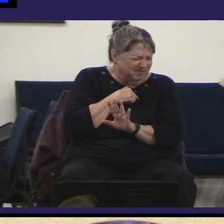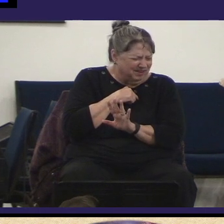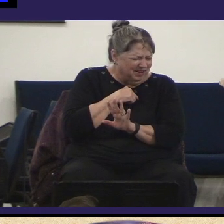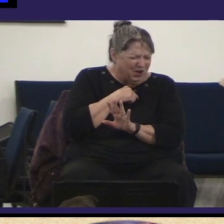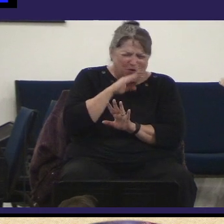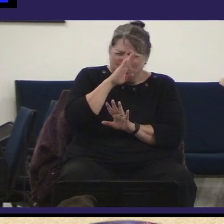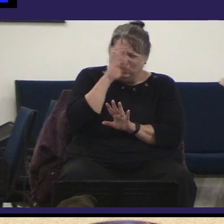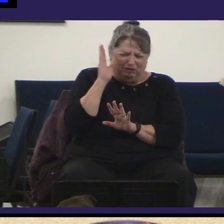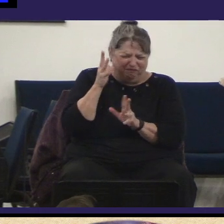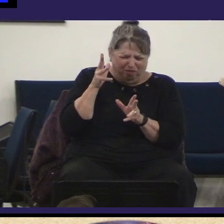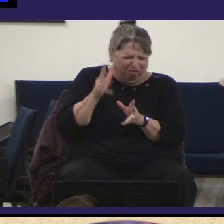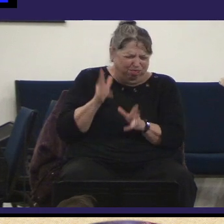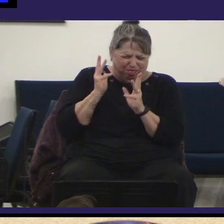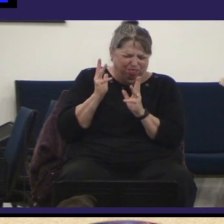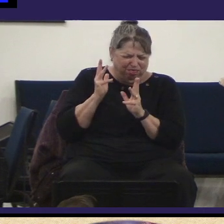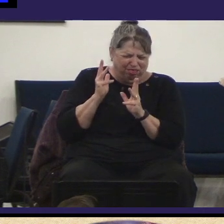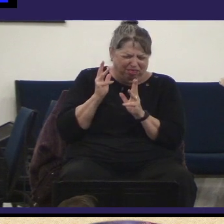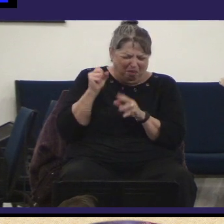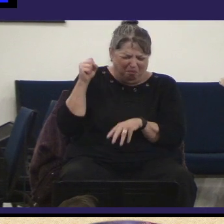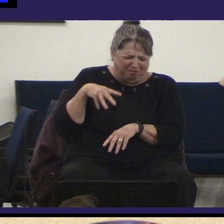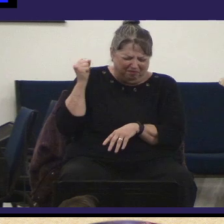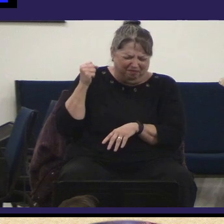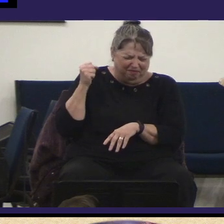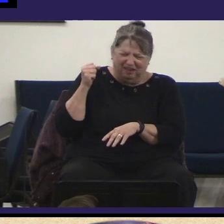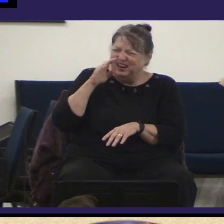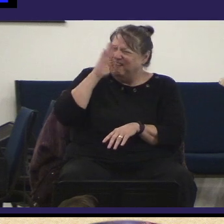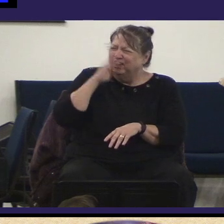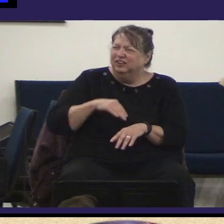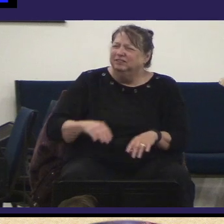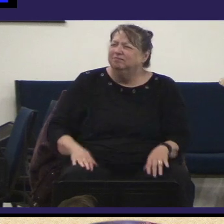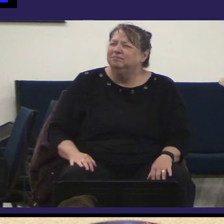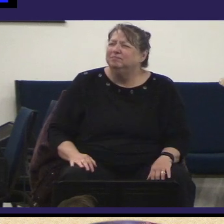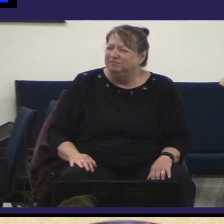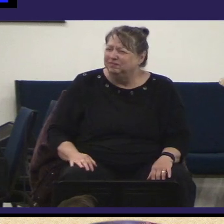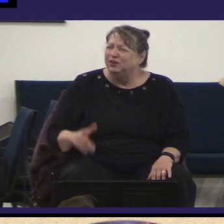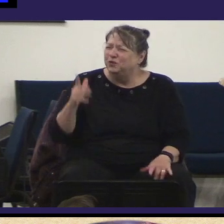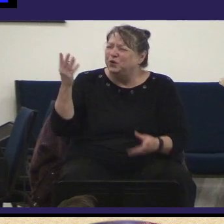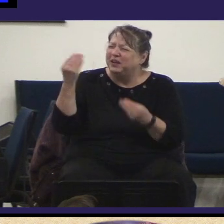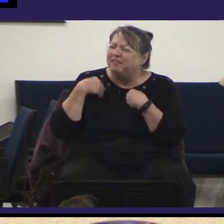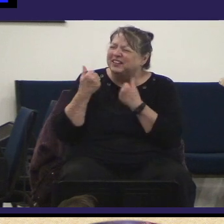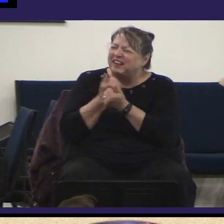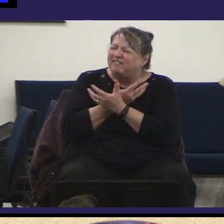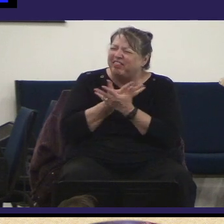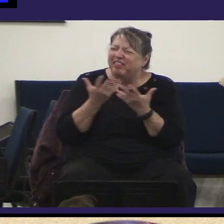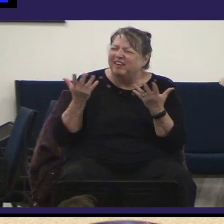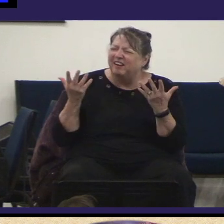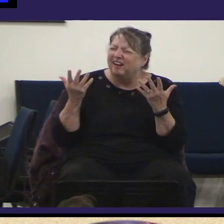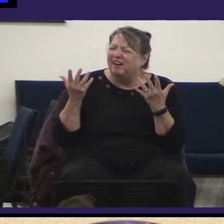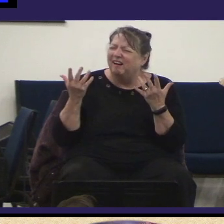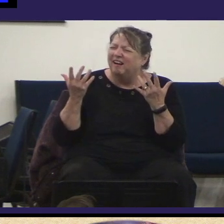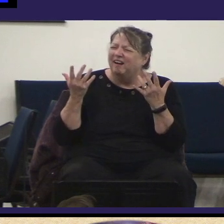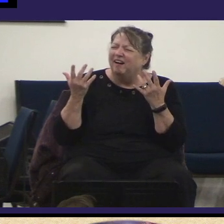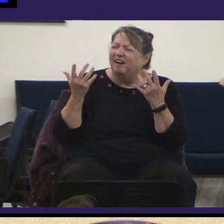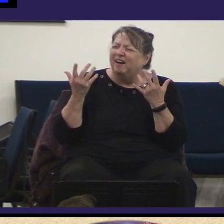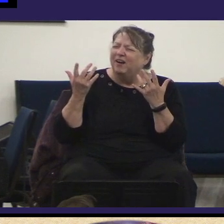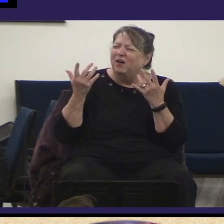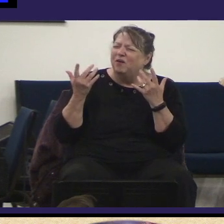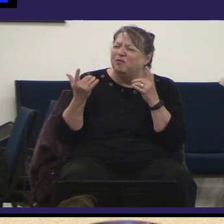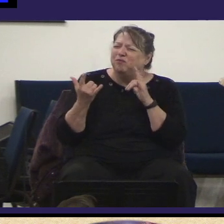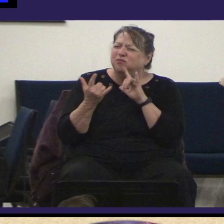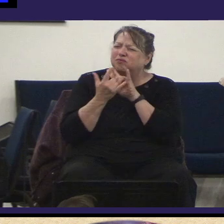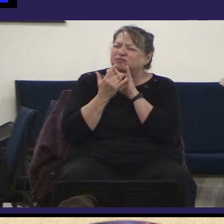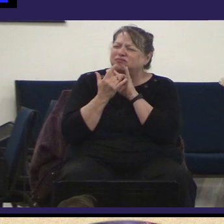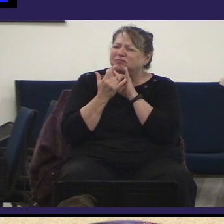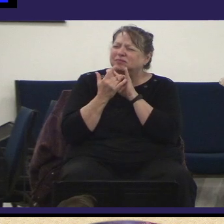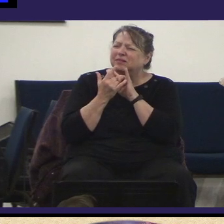left us with do what you think you need to do. No, you've provided us everything. Lord, on top of the pieces of the armor, there's the